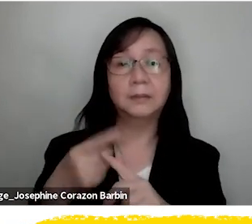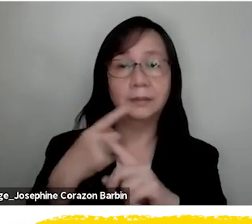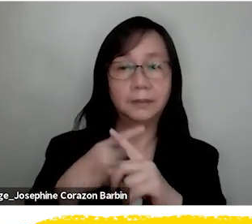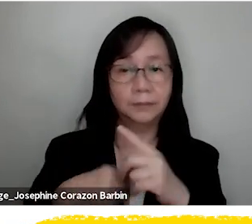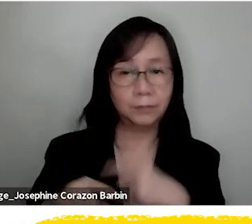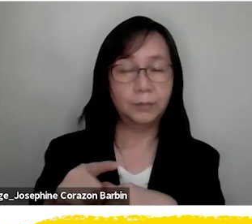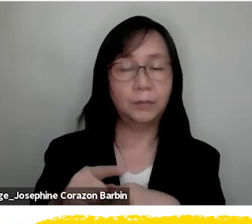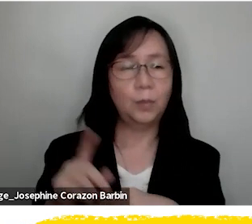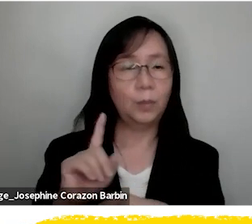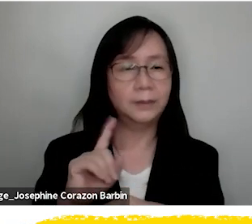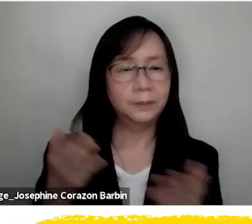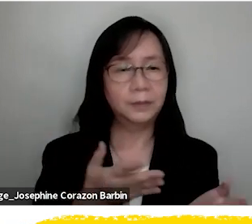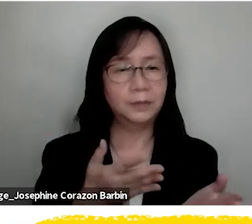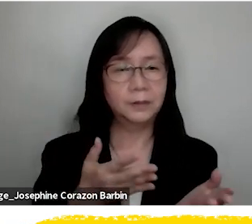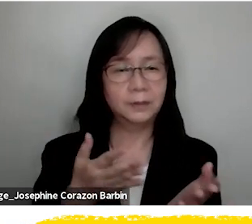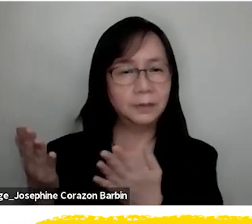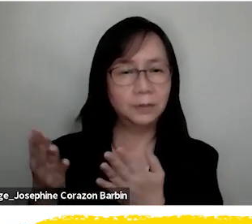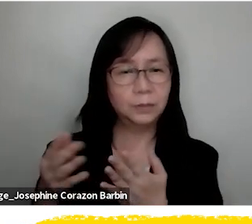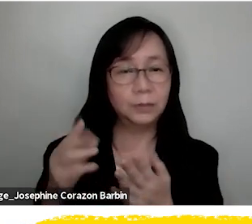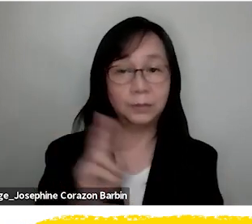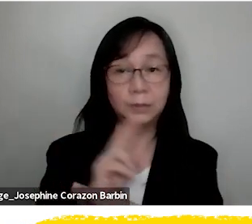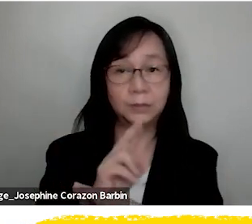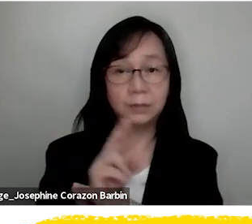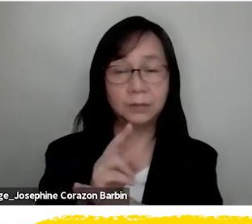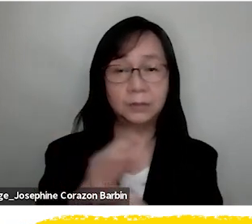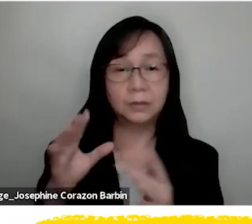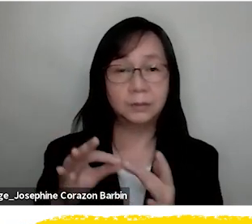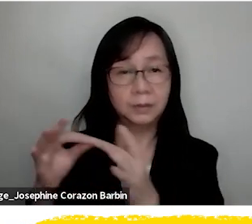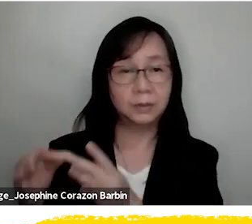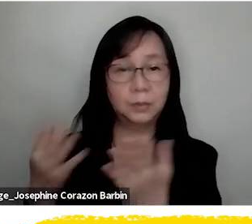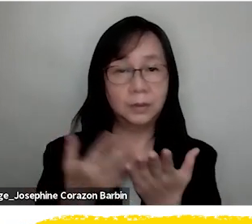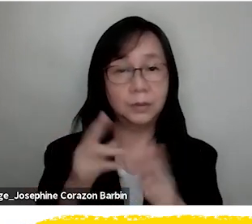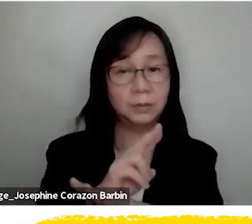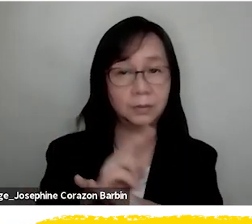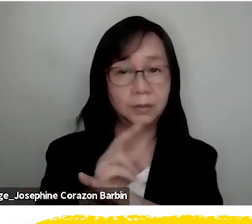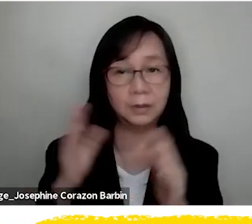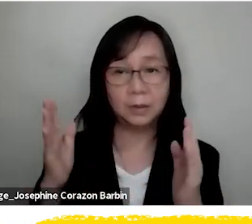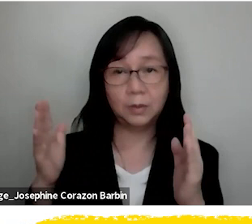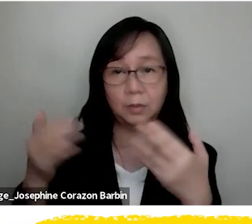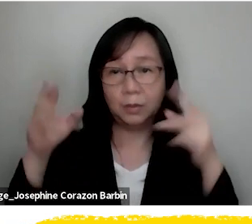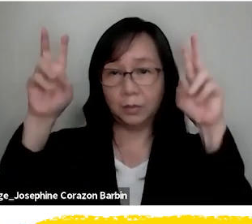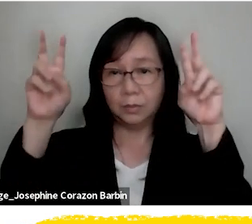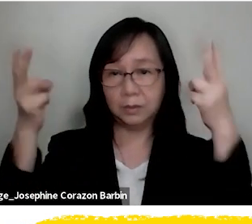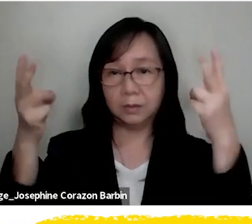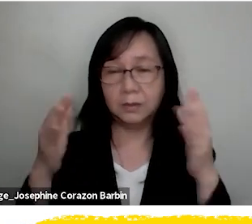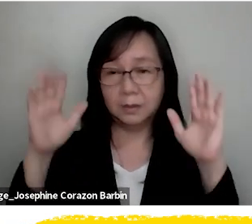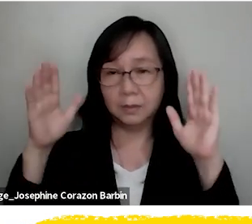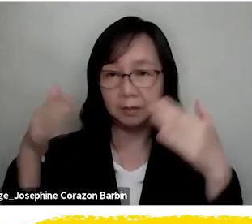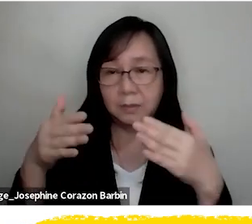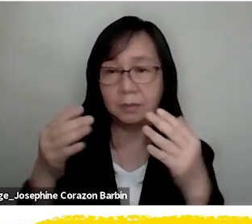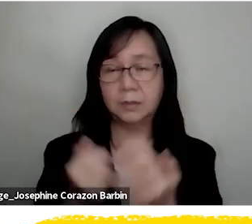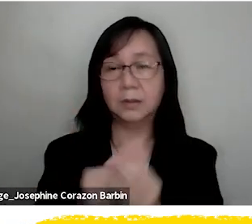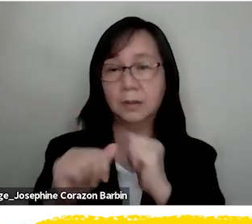it brings when you use it, especially when you use it in the context of advocacy with